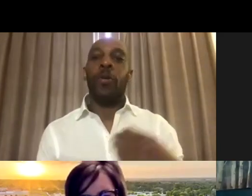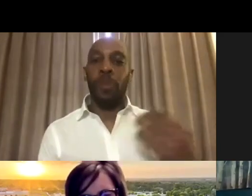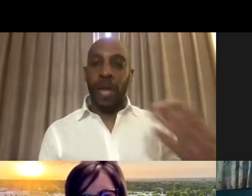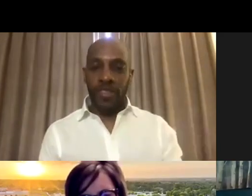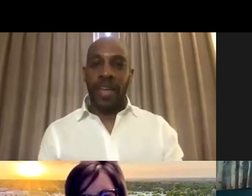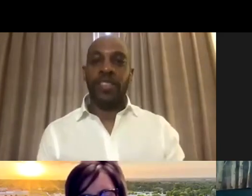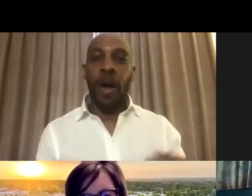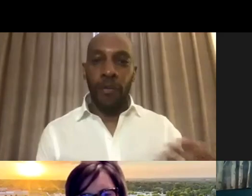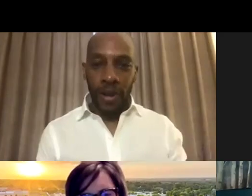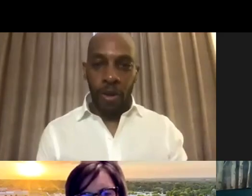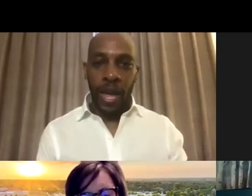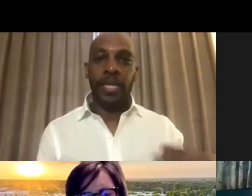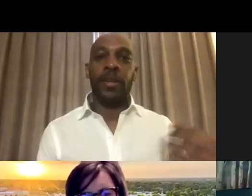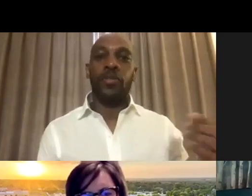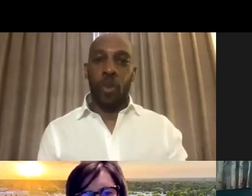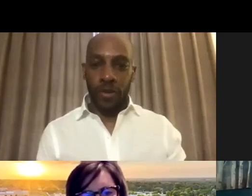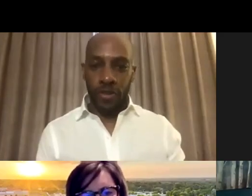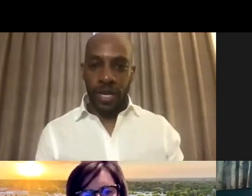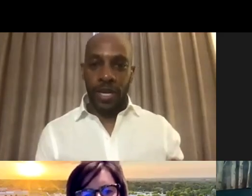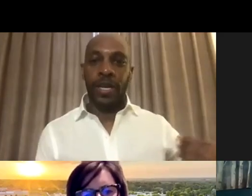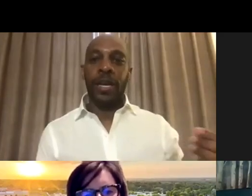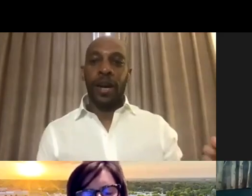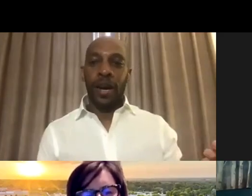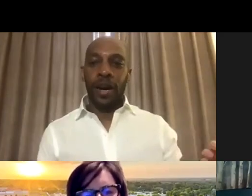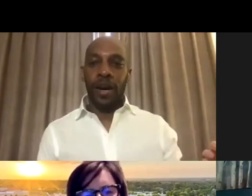So places like South Carolina, Georgia,